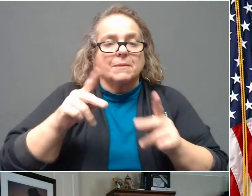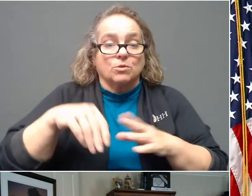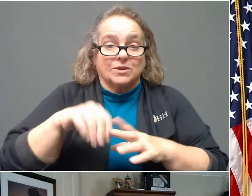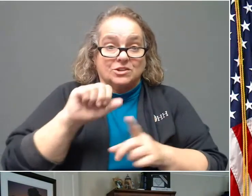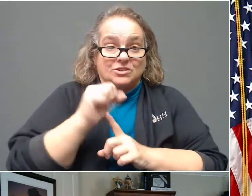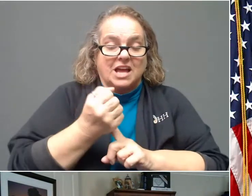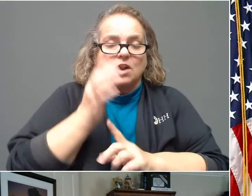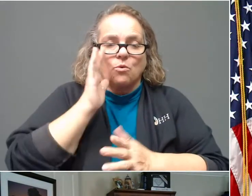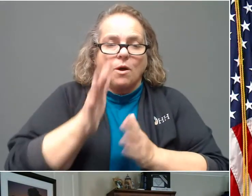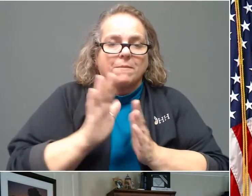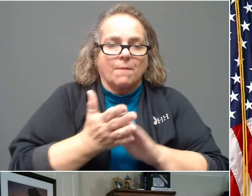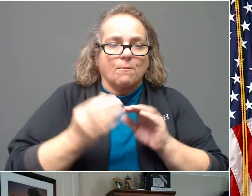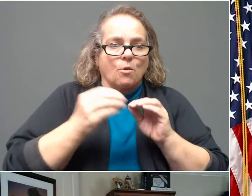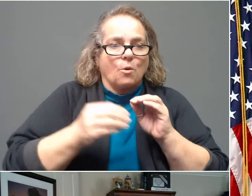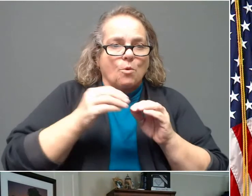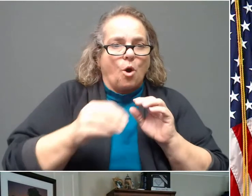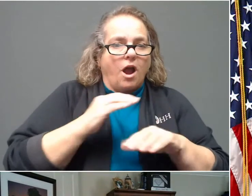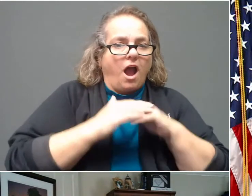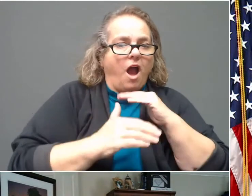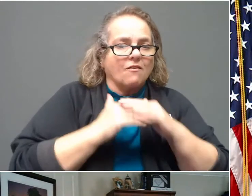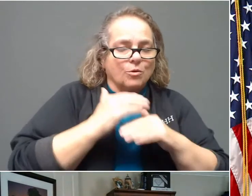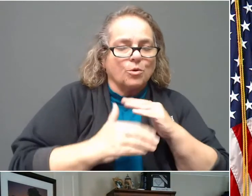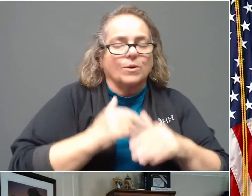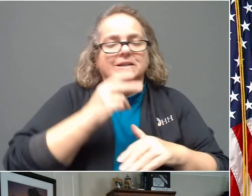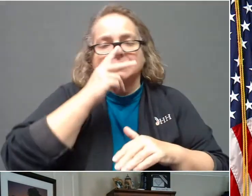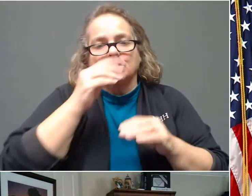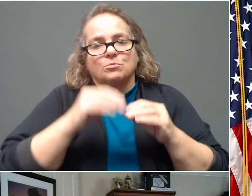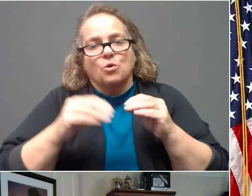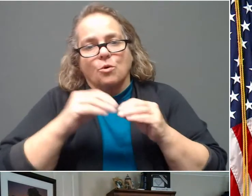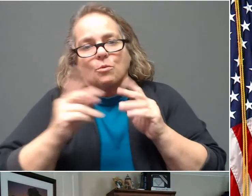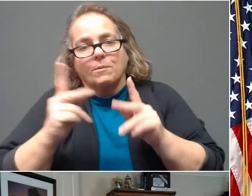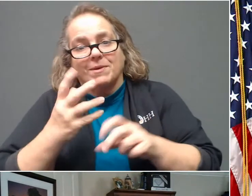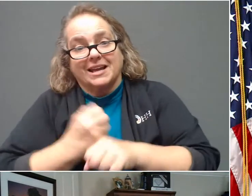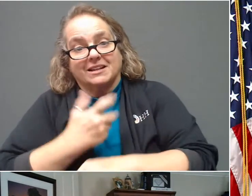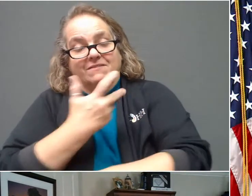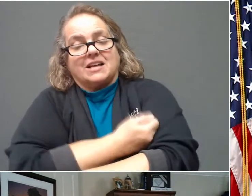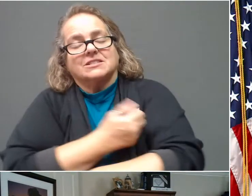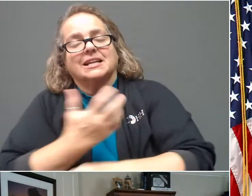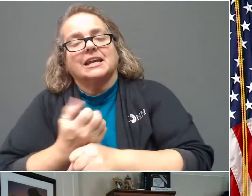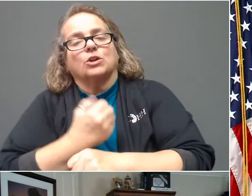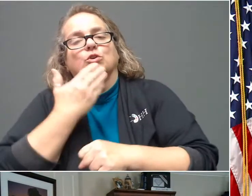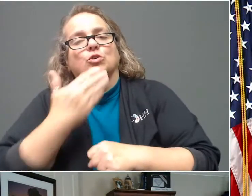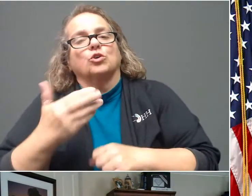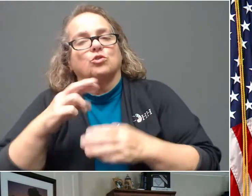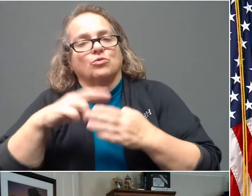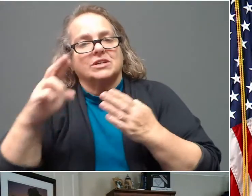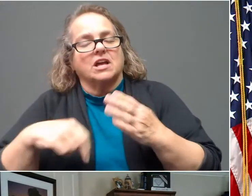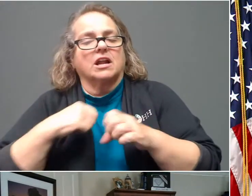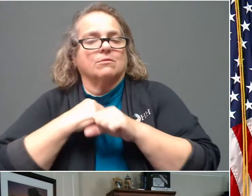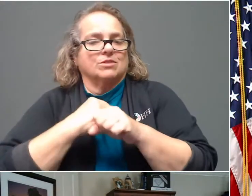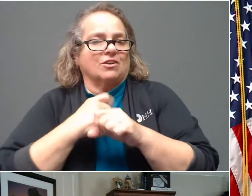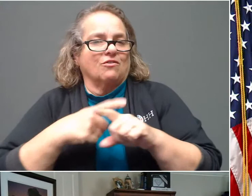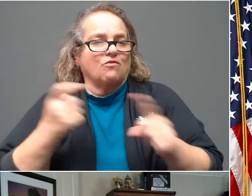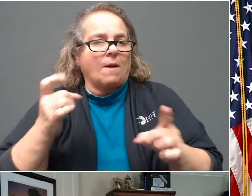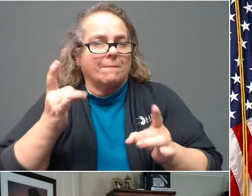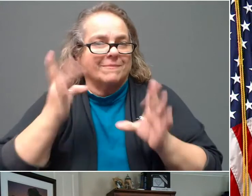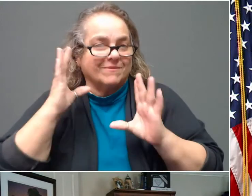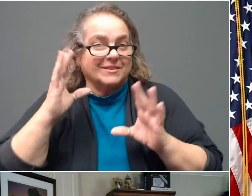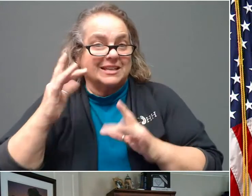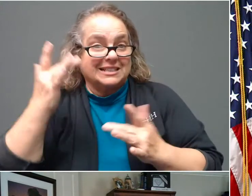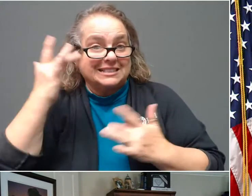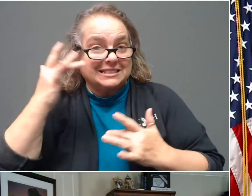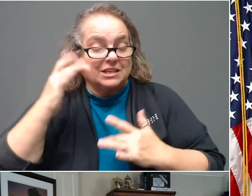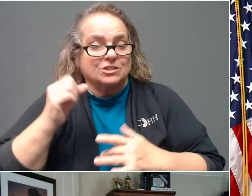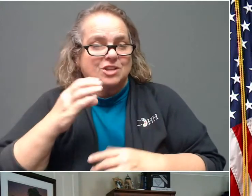comfortable as they see more and more people get the vaccine with good results and be protected from severe disease. So I wish we had a